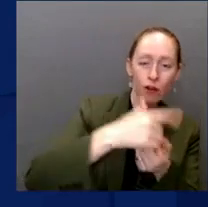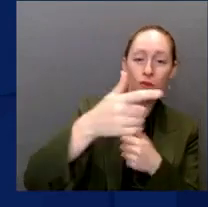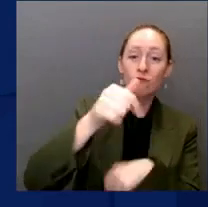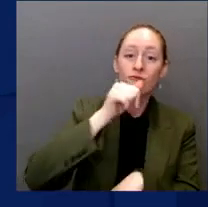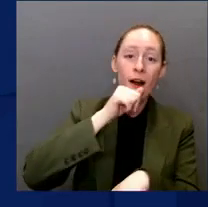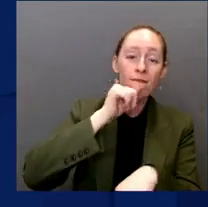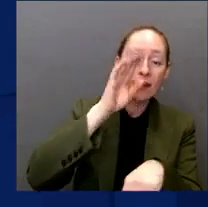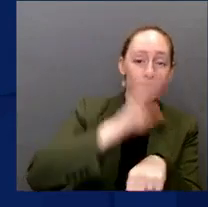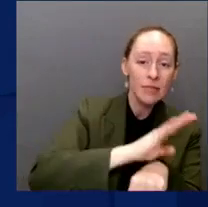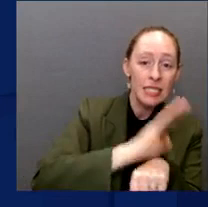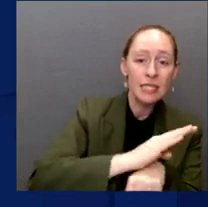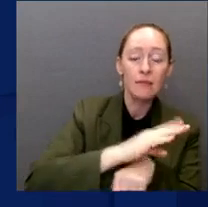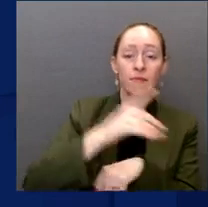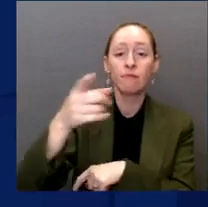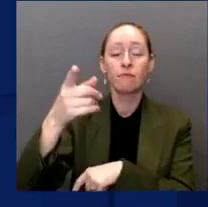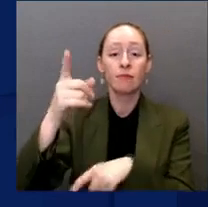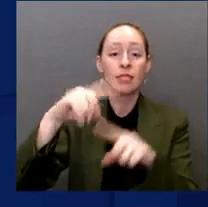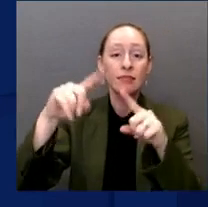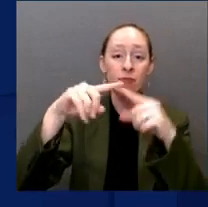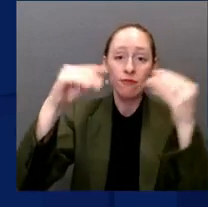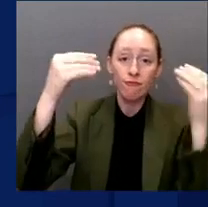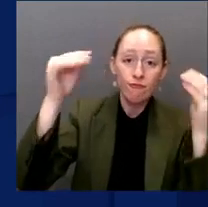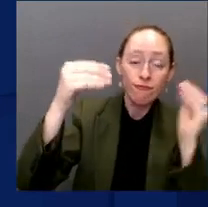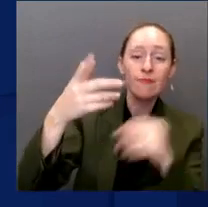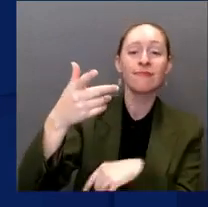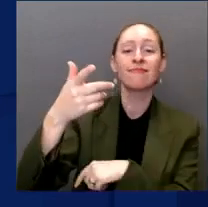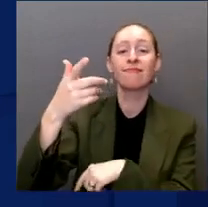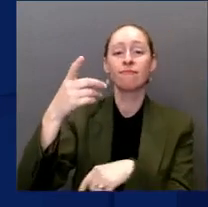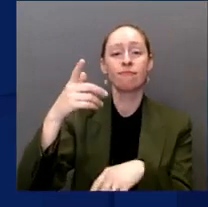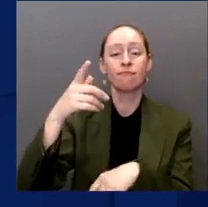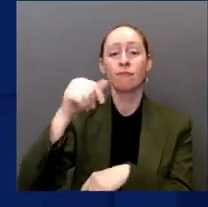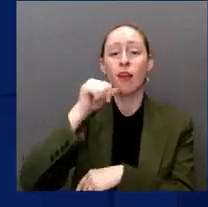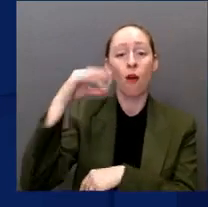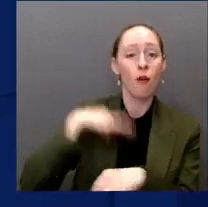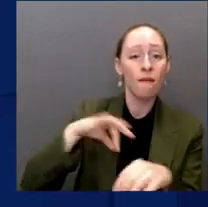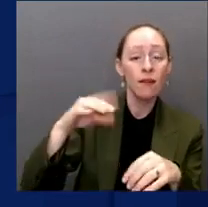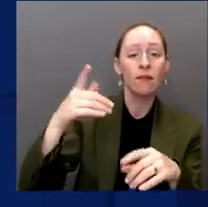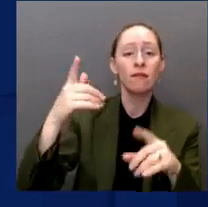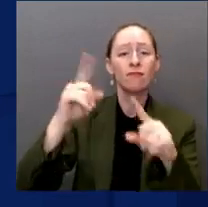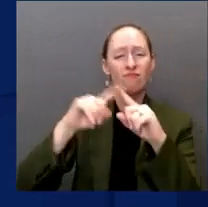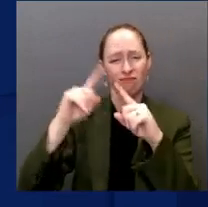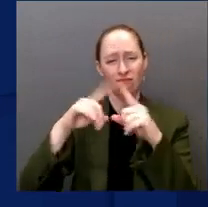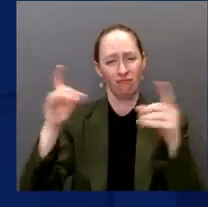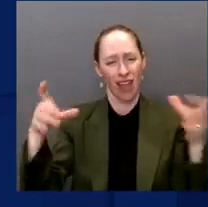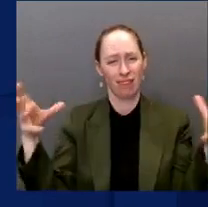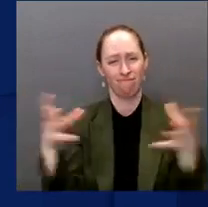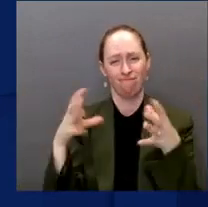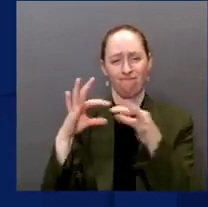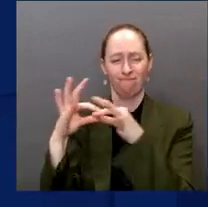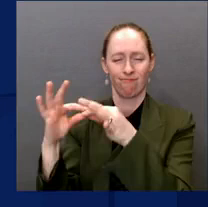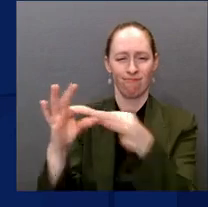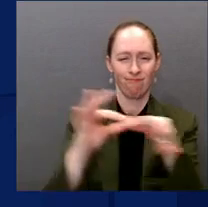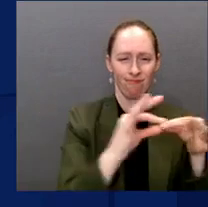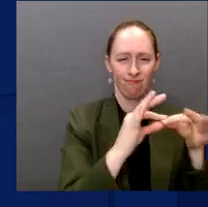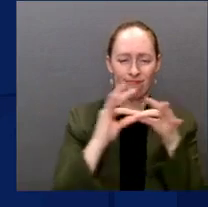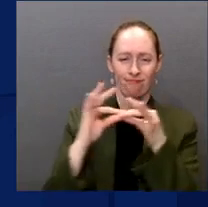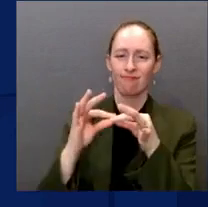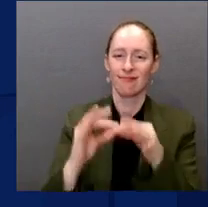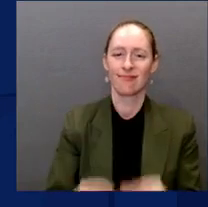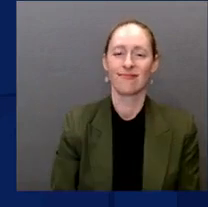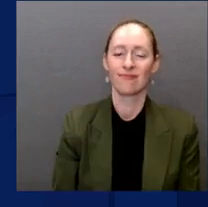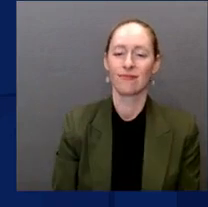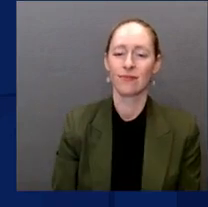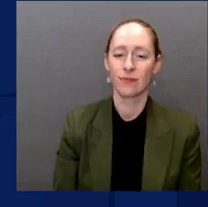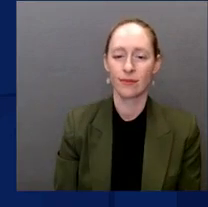to unite around a vision put forward in this strategy. To jumpstart this effort today, the White House announced bold commitments from the